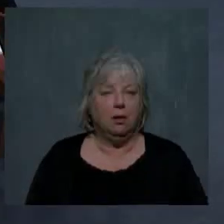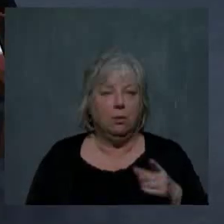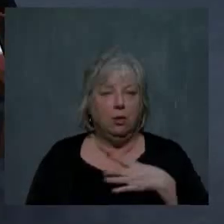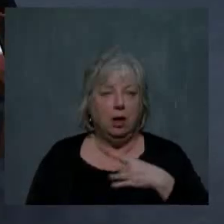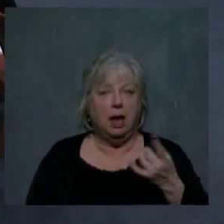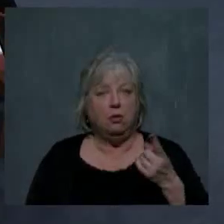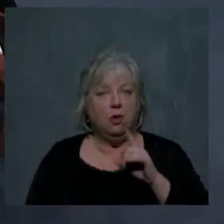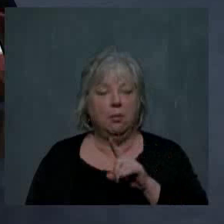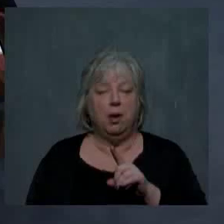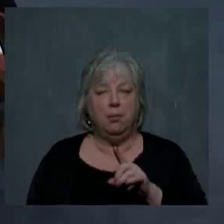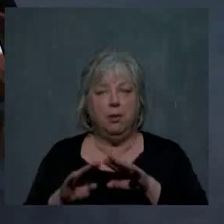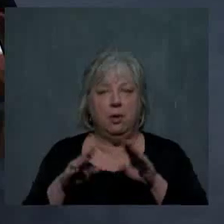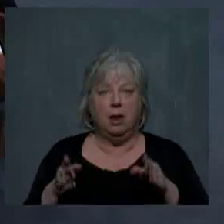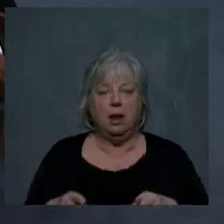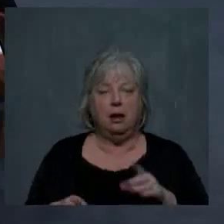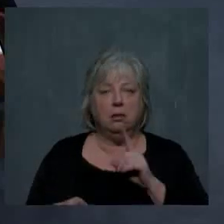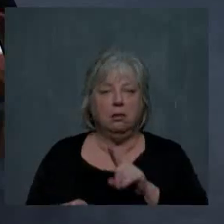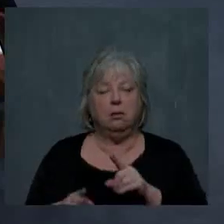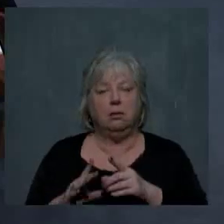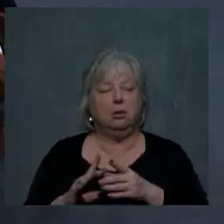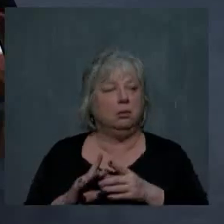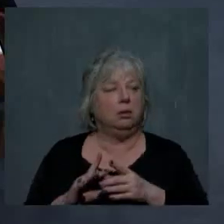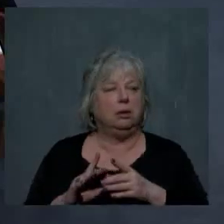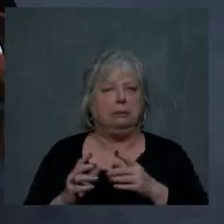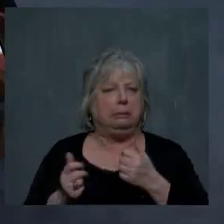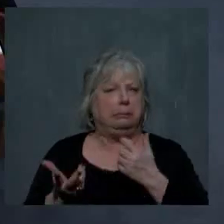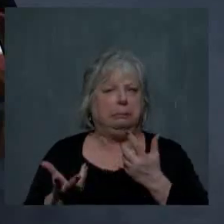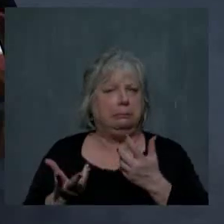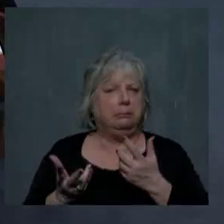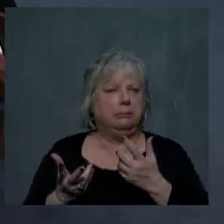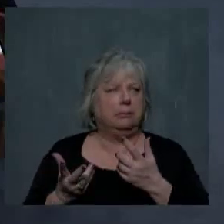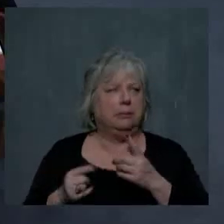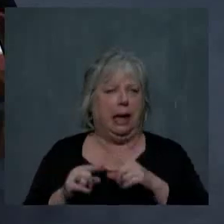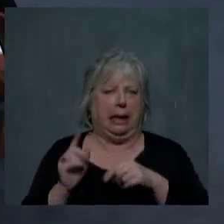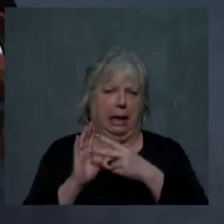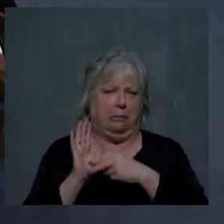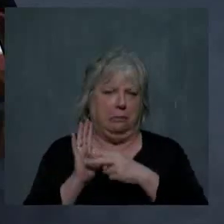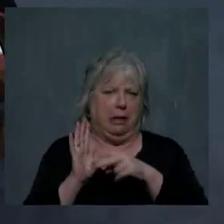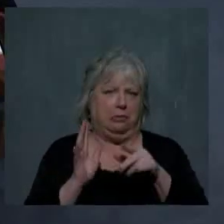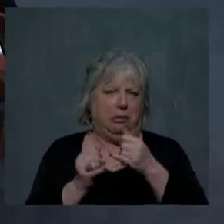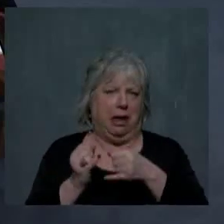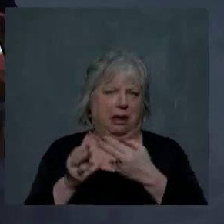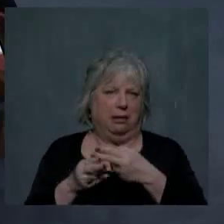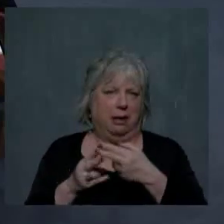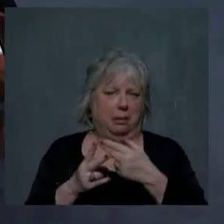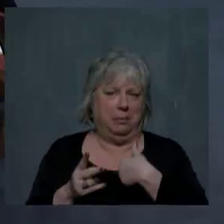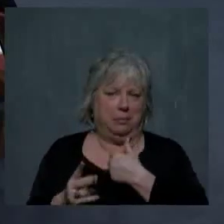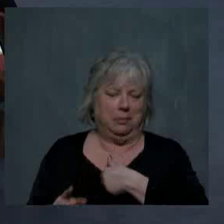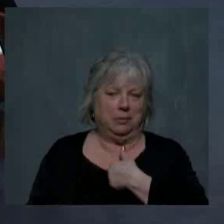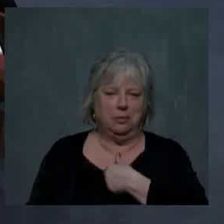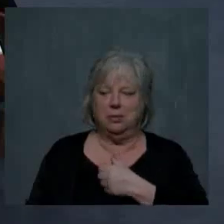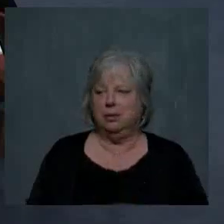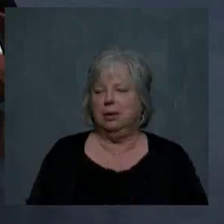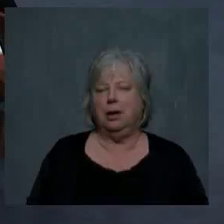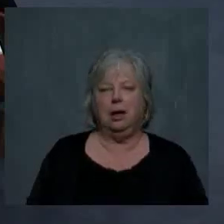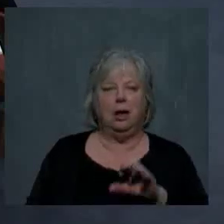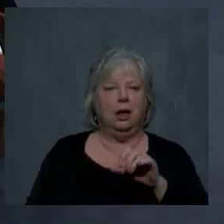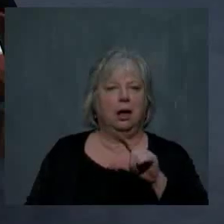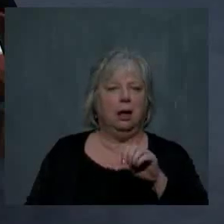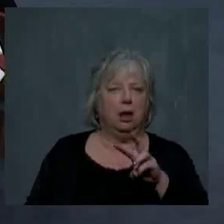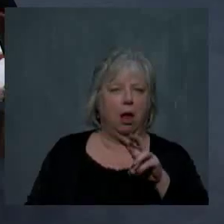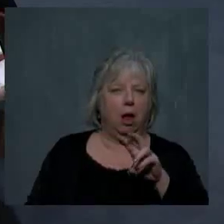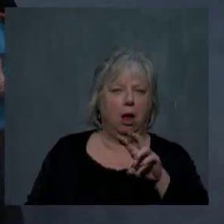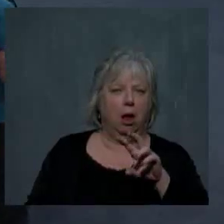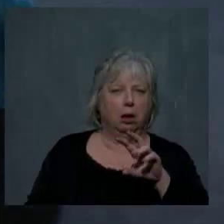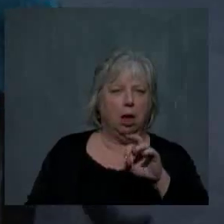to approach the lectern? And I'm sorry, I can't read your last name very well. Clawwitter.